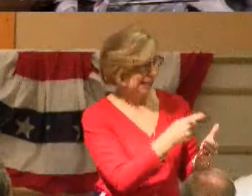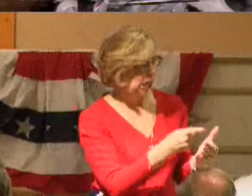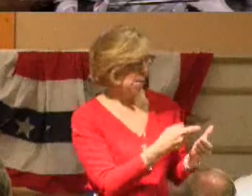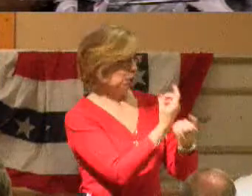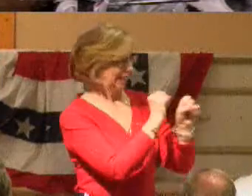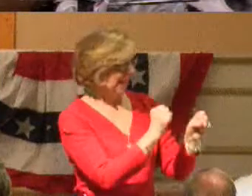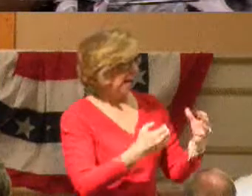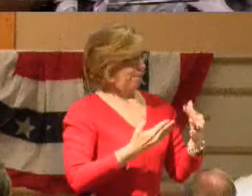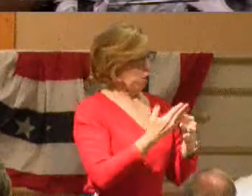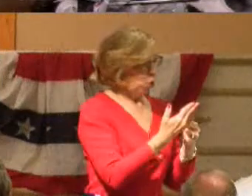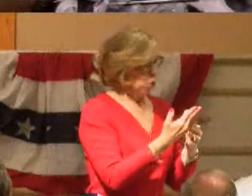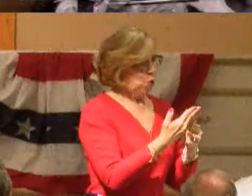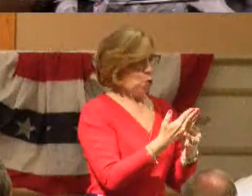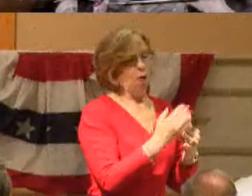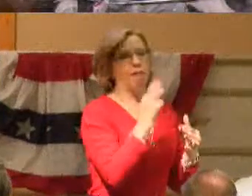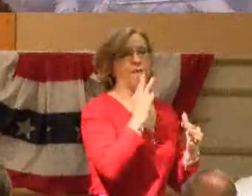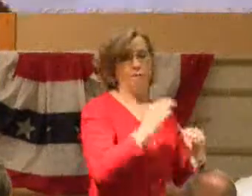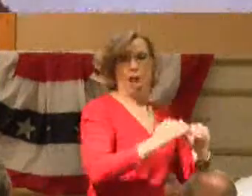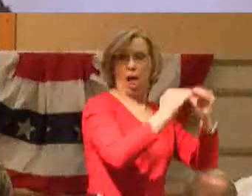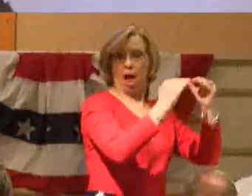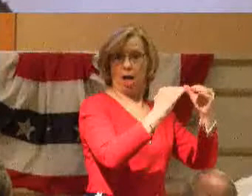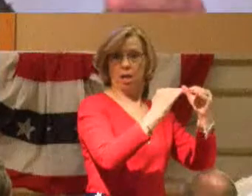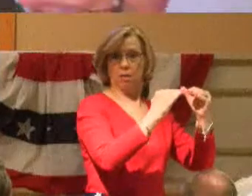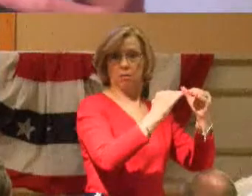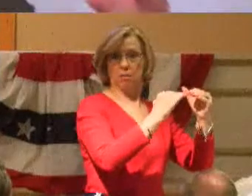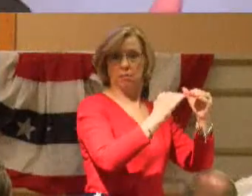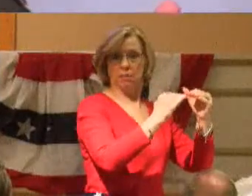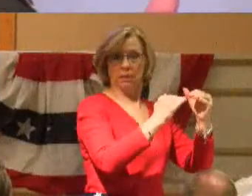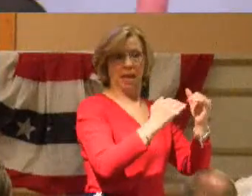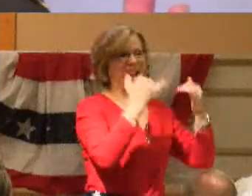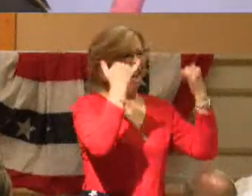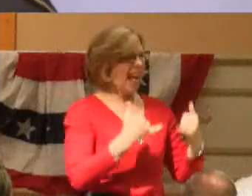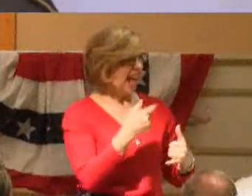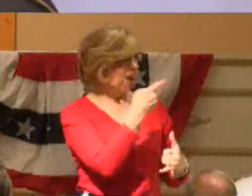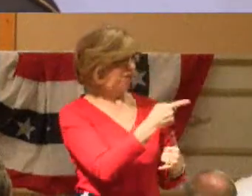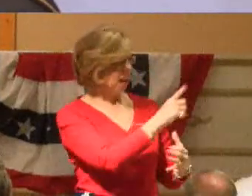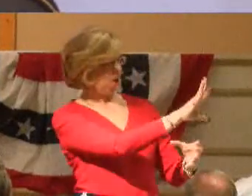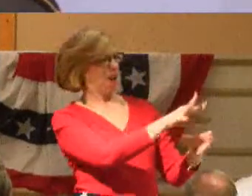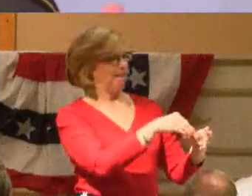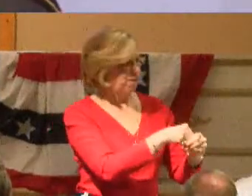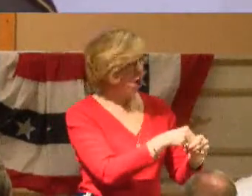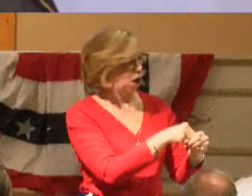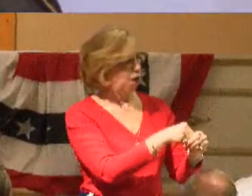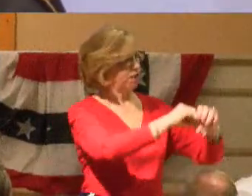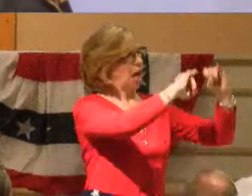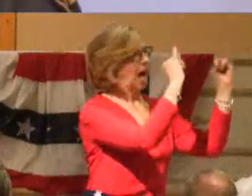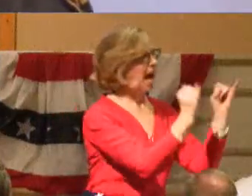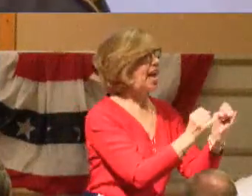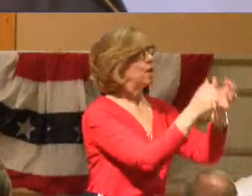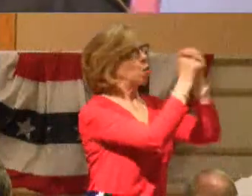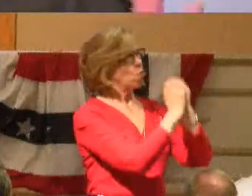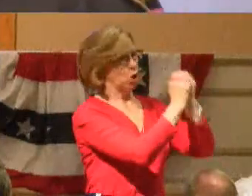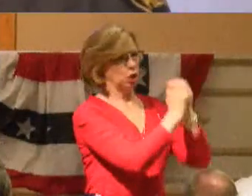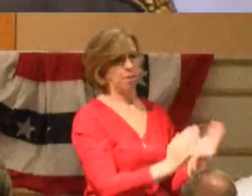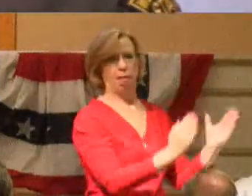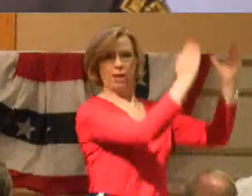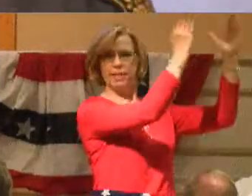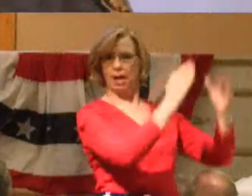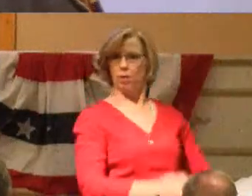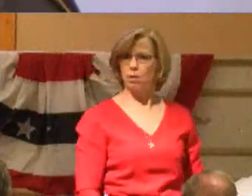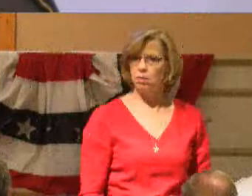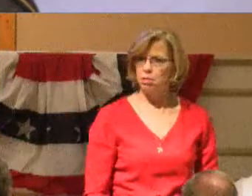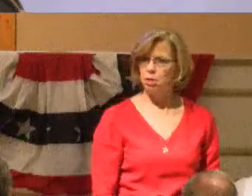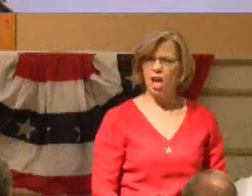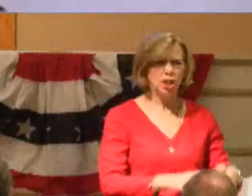flood or descendants from that family who were now involved in idol worship and much